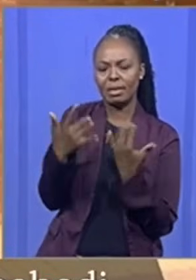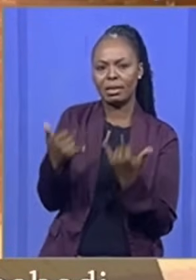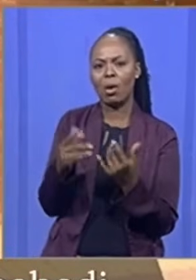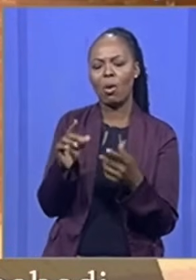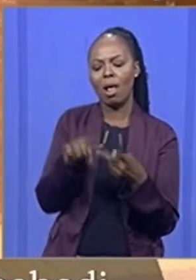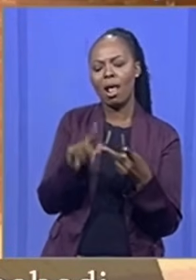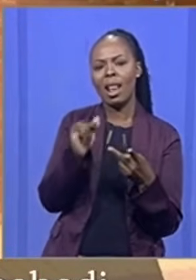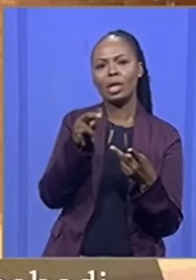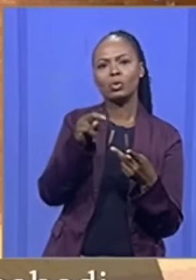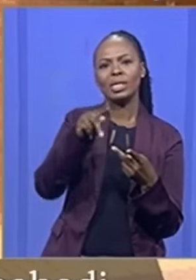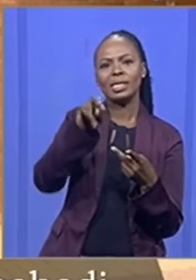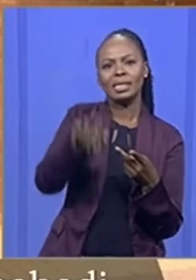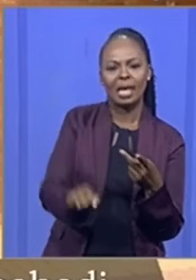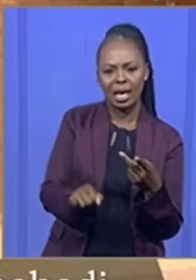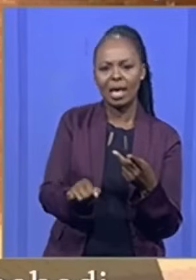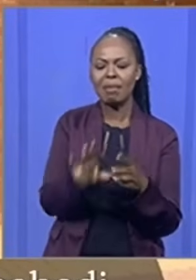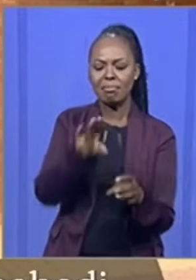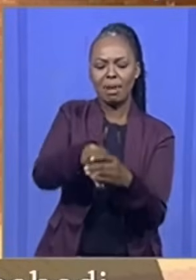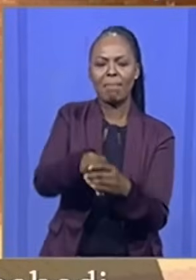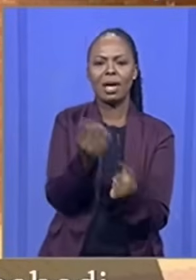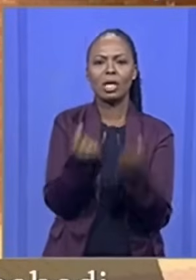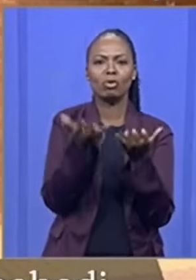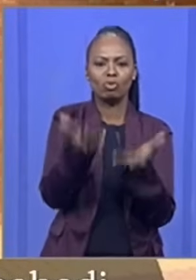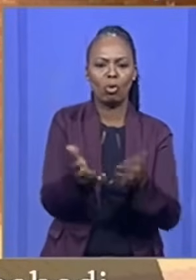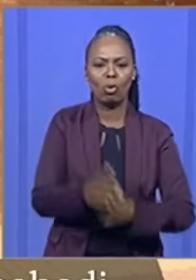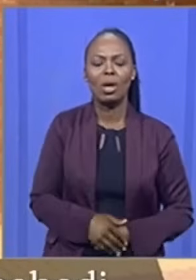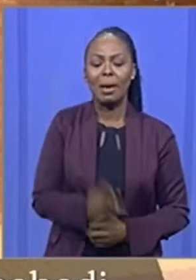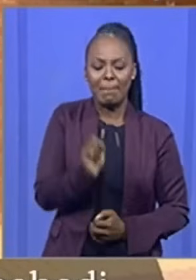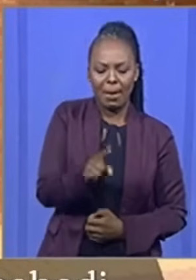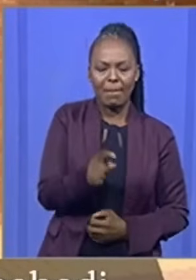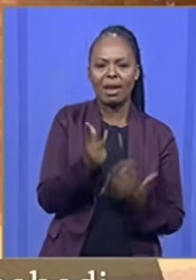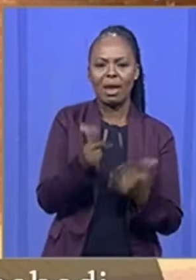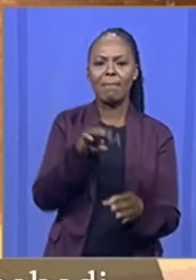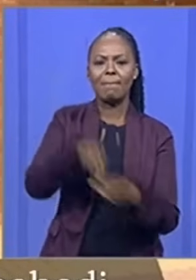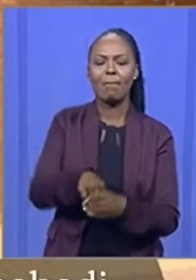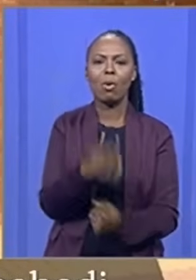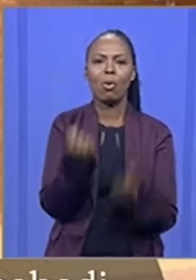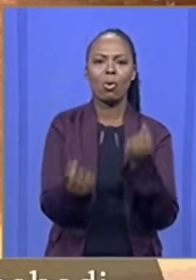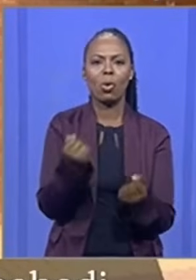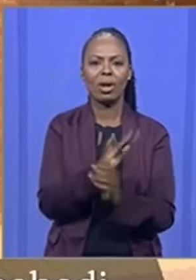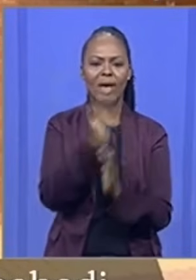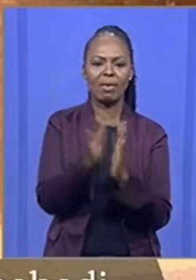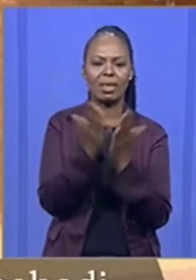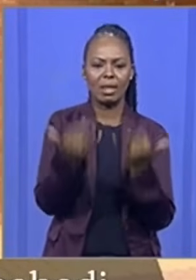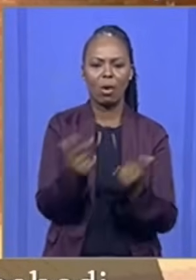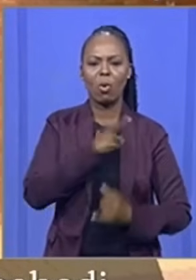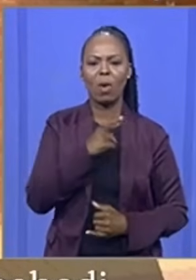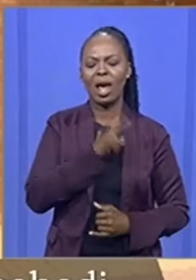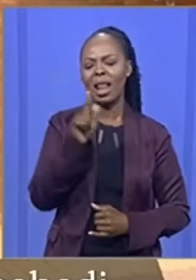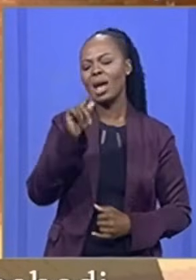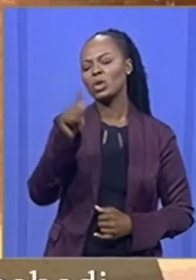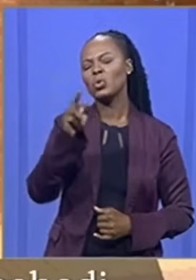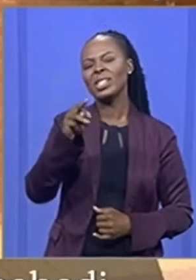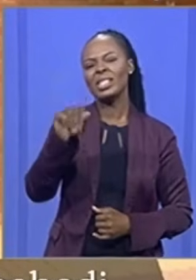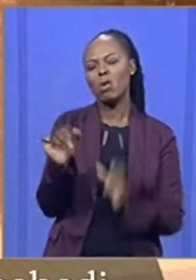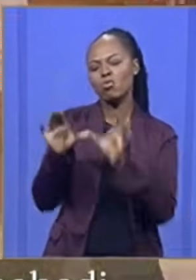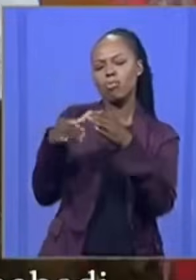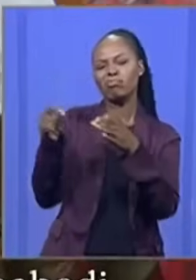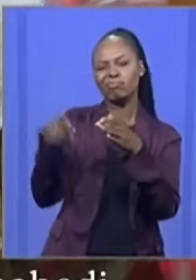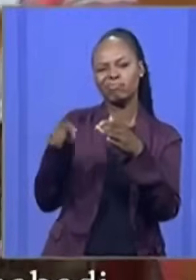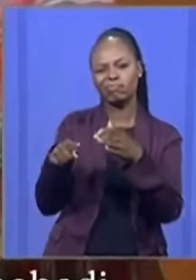le gore ba amega mo dikgetsing tsa mothale o mme di tlile go nna karolo ya tsheko fa e simolola gape Ferikgong ngwaga o